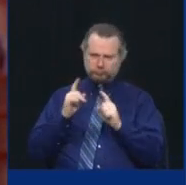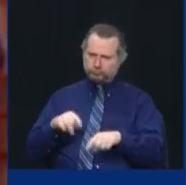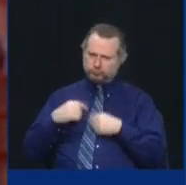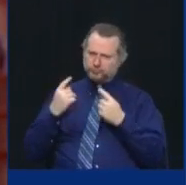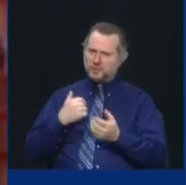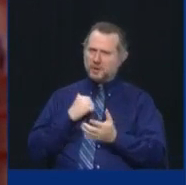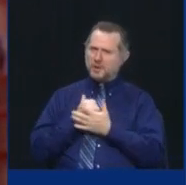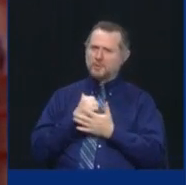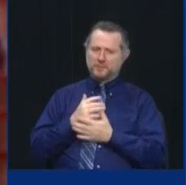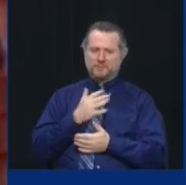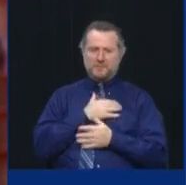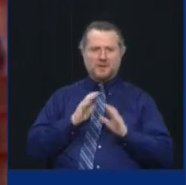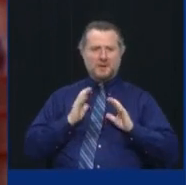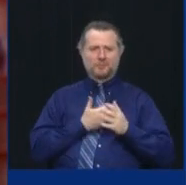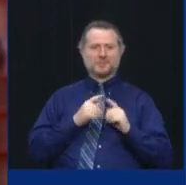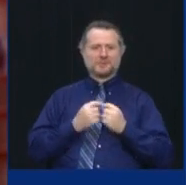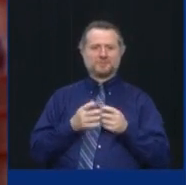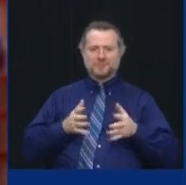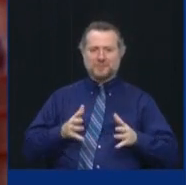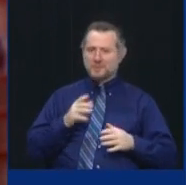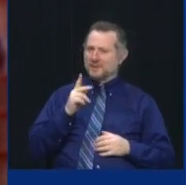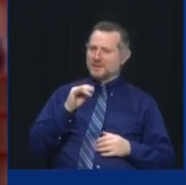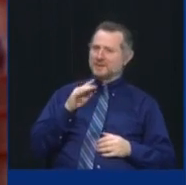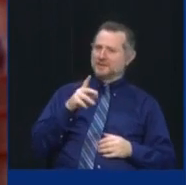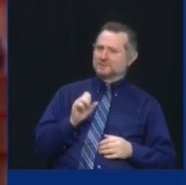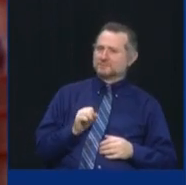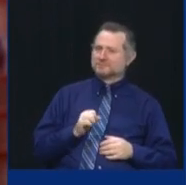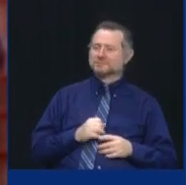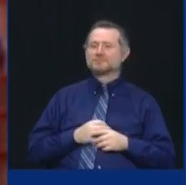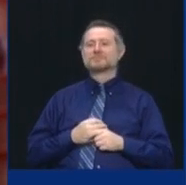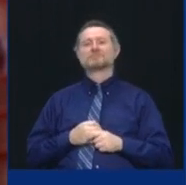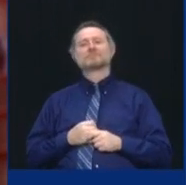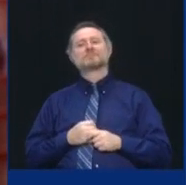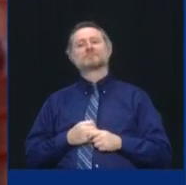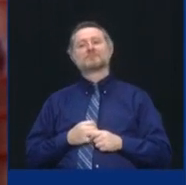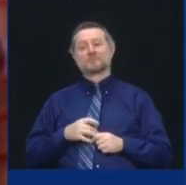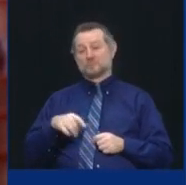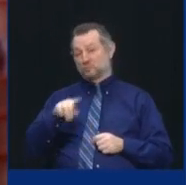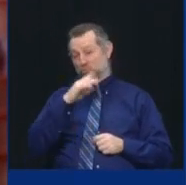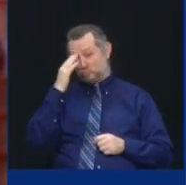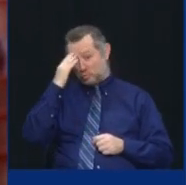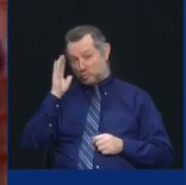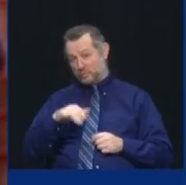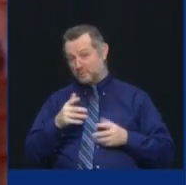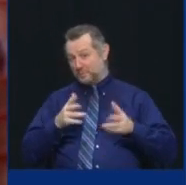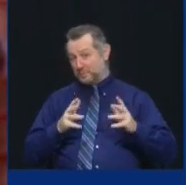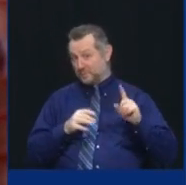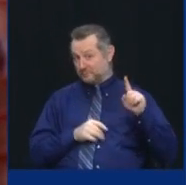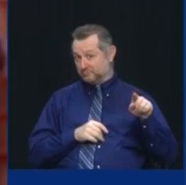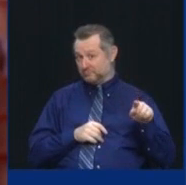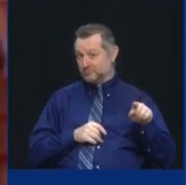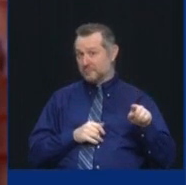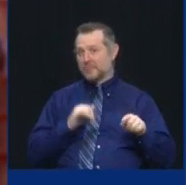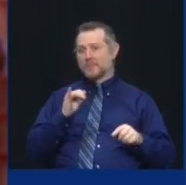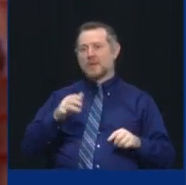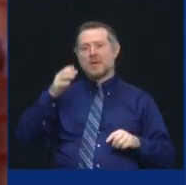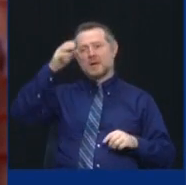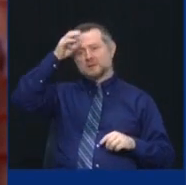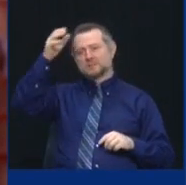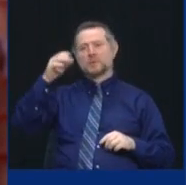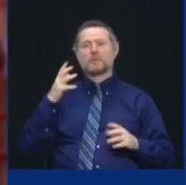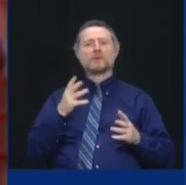success. I'm just noting that any of you who know about basketball know the concept of the sixth man in the home